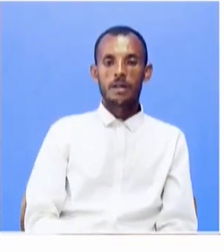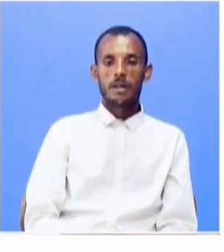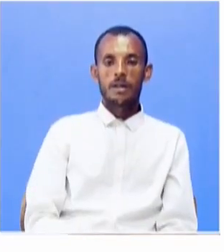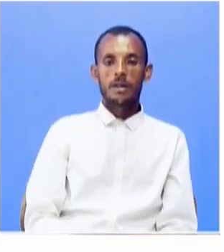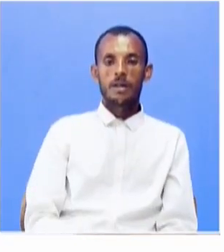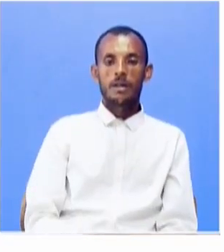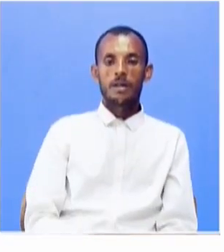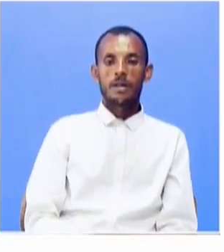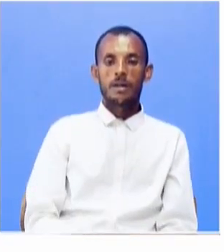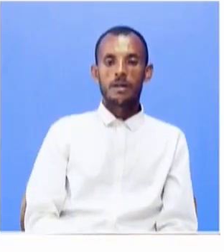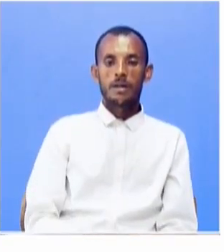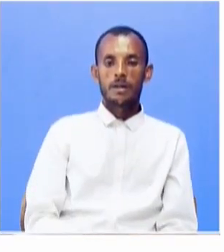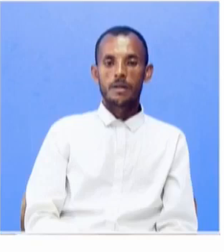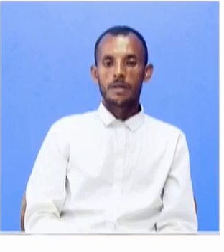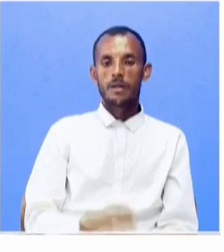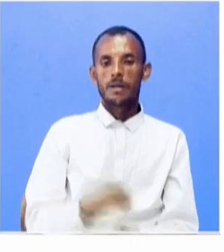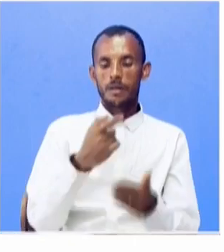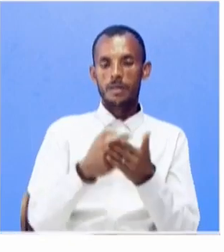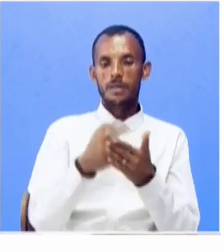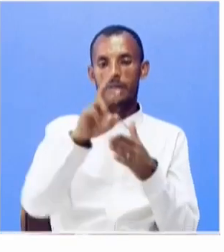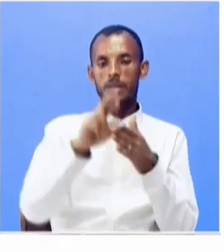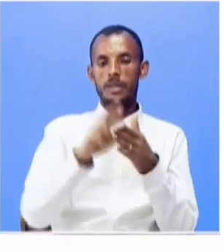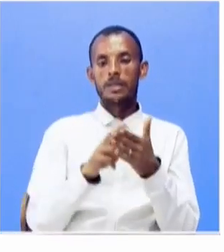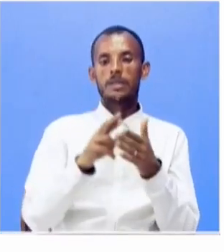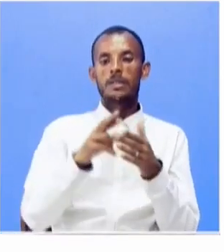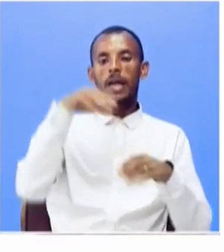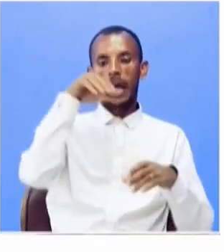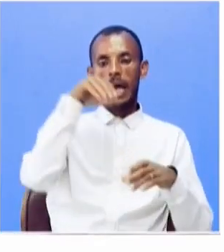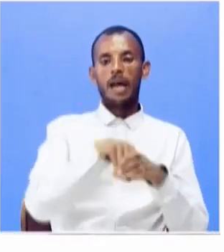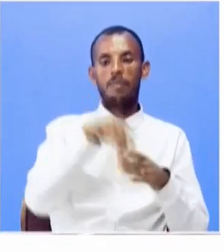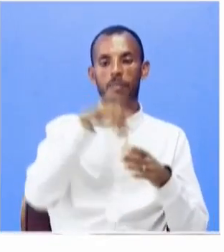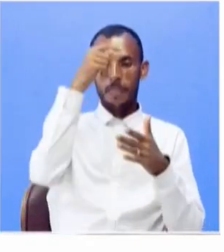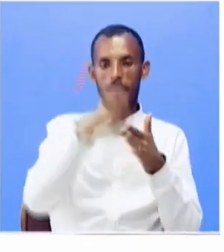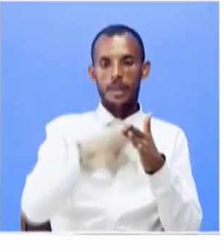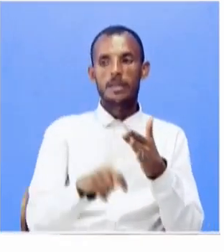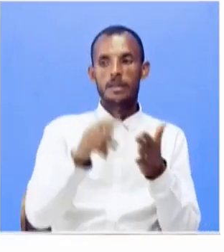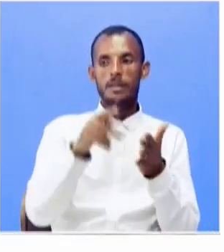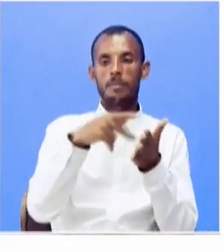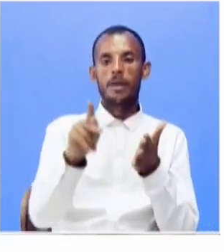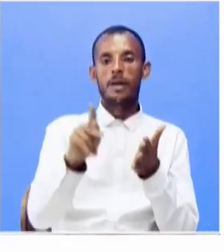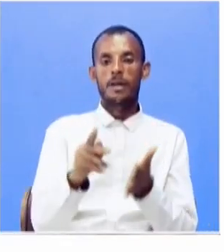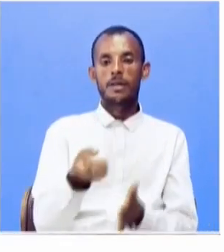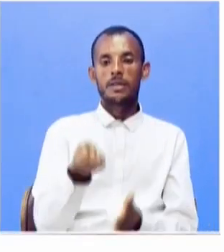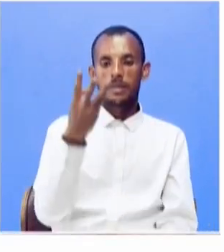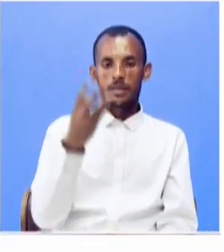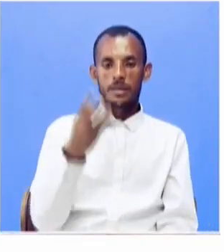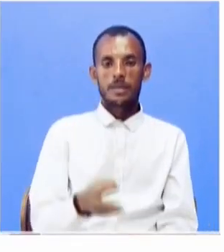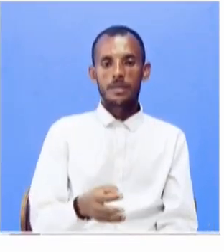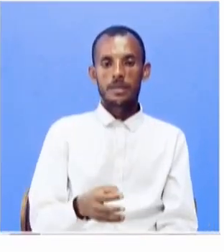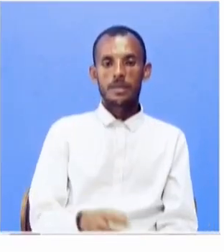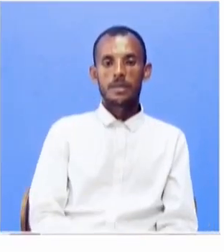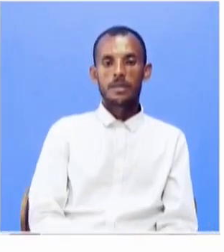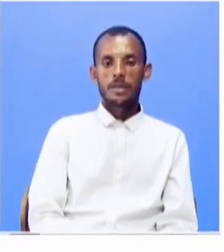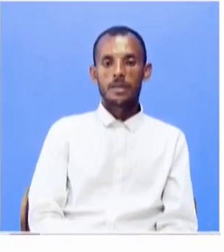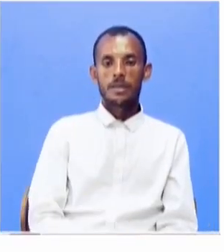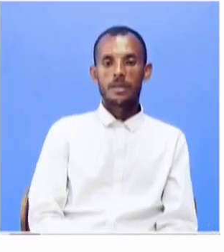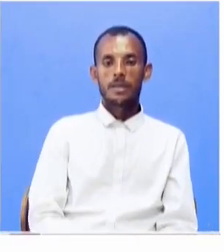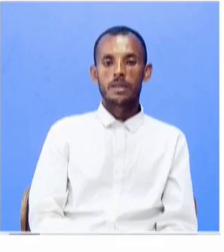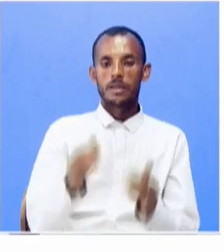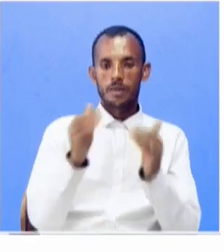So on this range, the income tax paid will be this amount. Let's calculate it. This